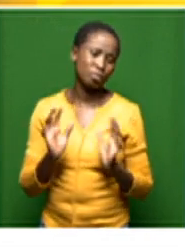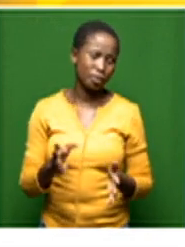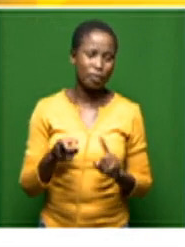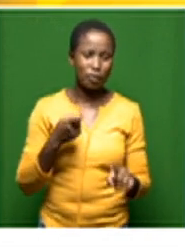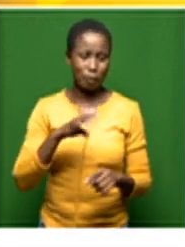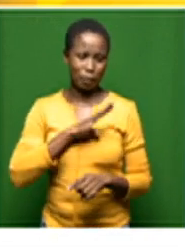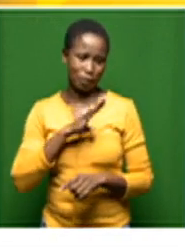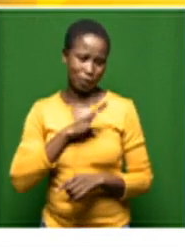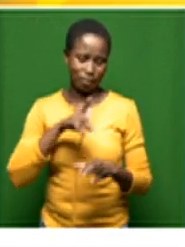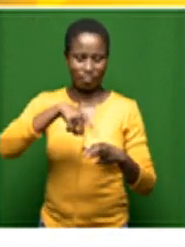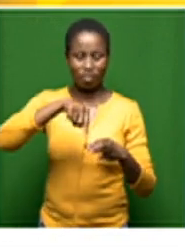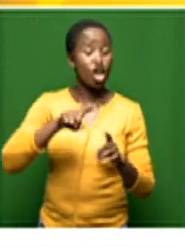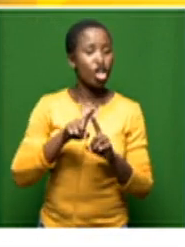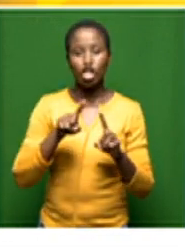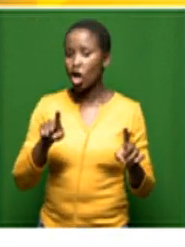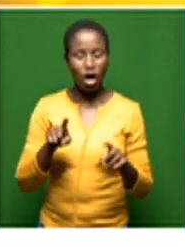Defense Force.